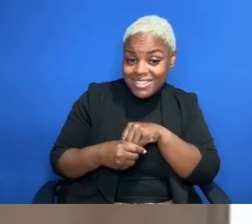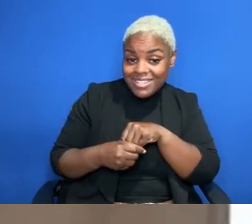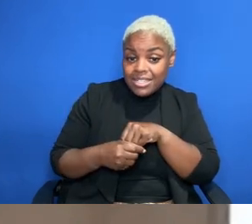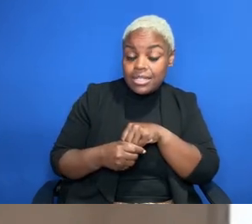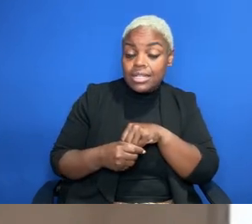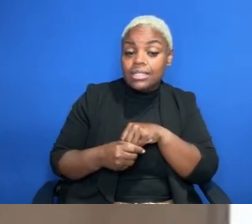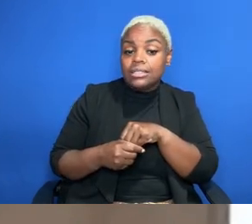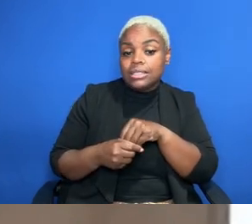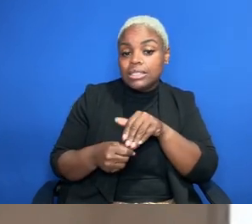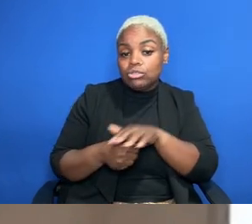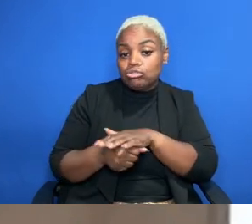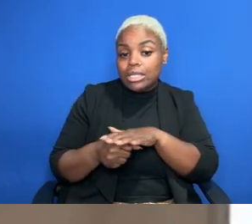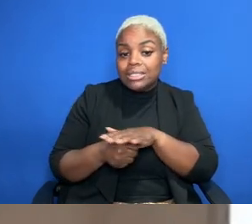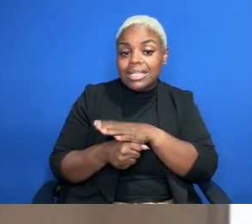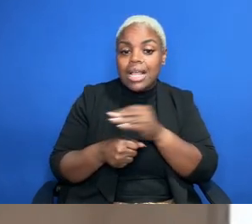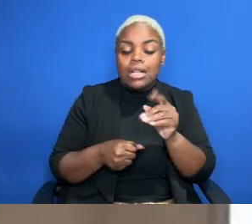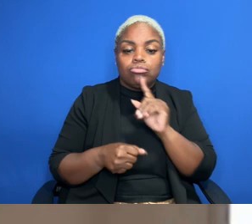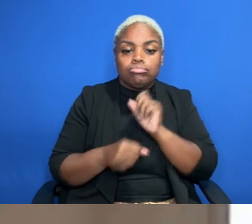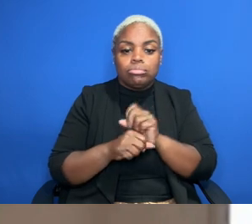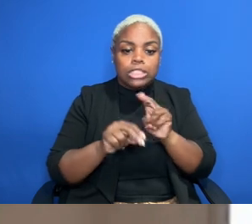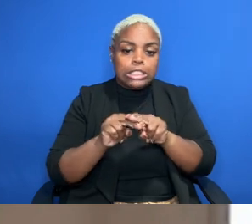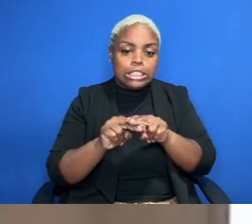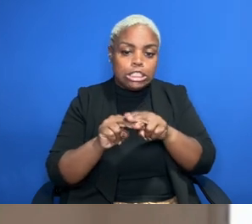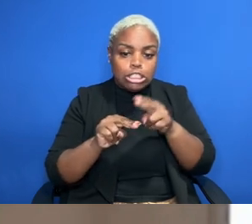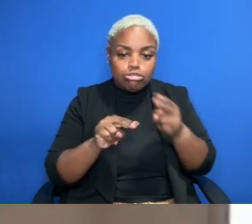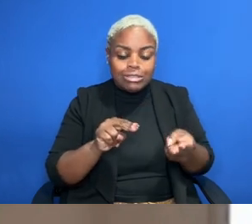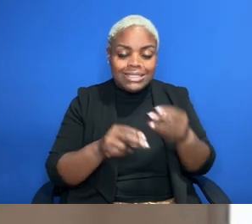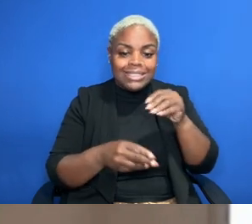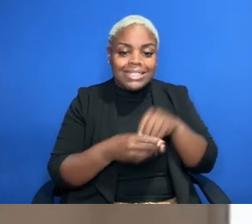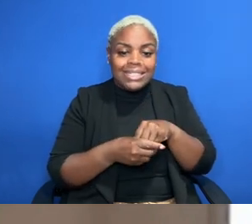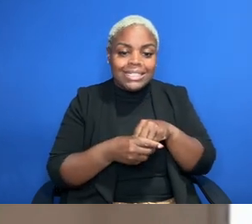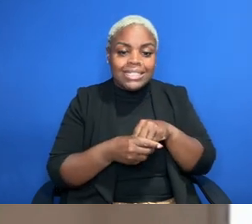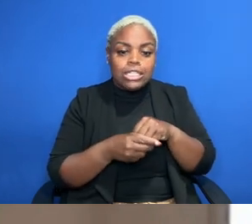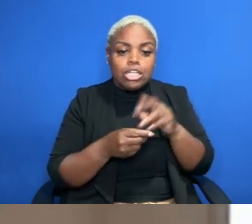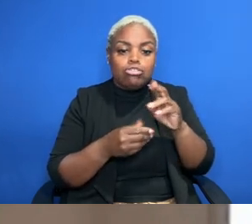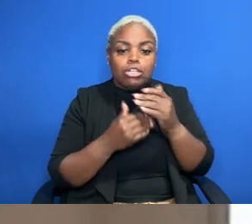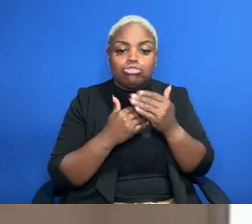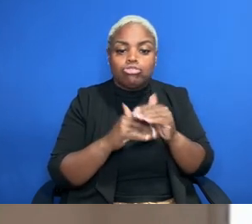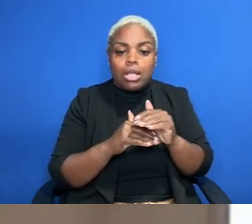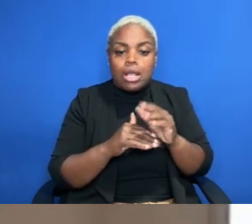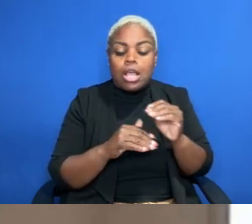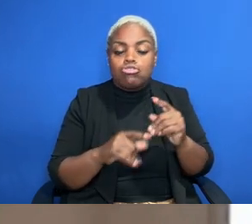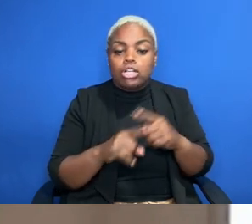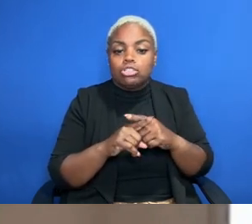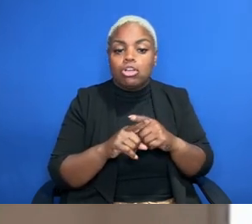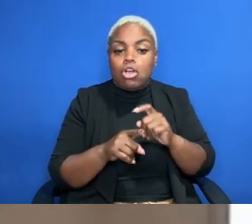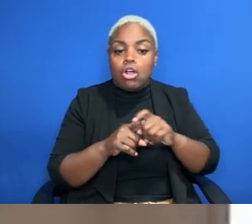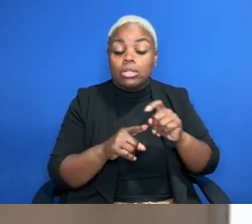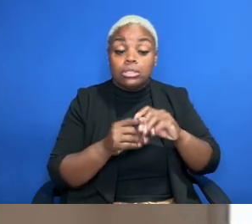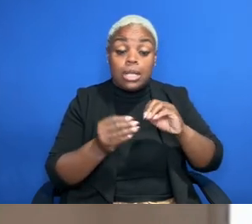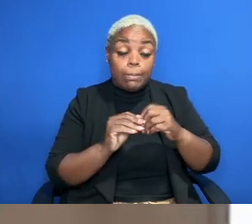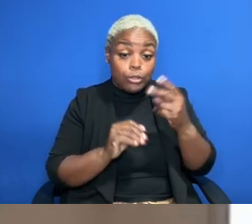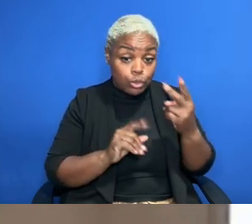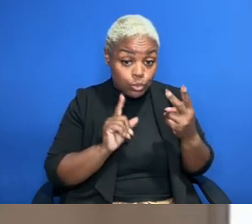timeout rooms in those other areas, but that there was a decrease in restraints and crisis